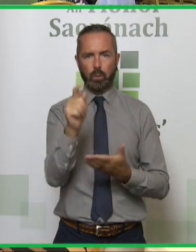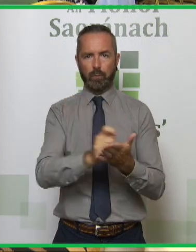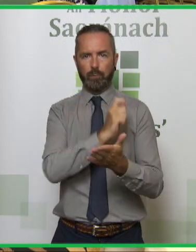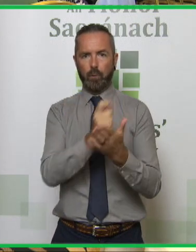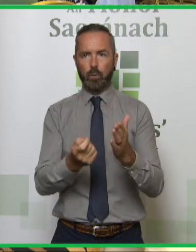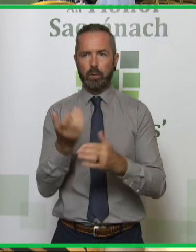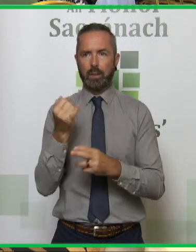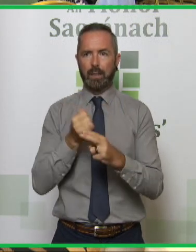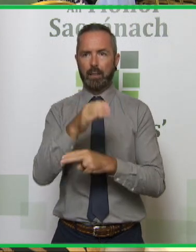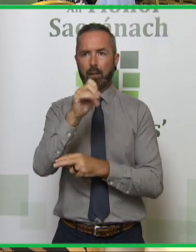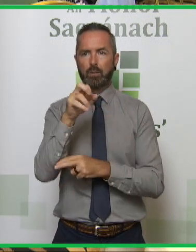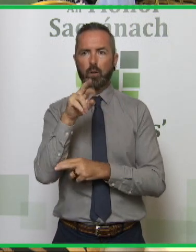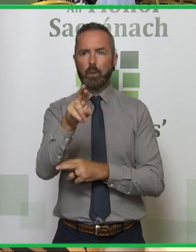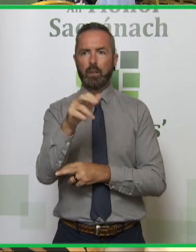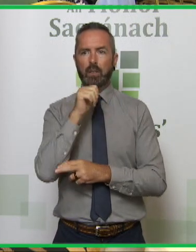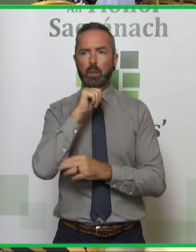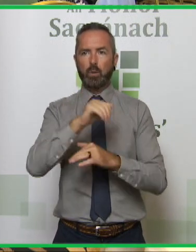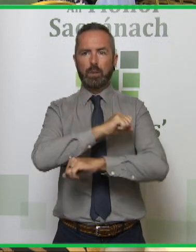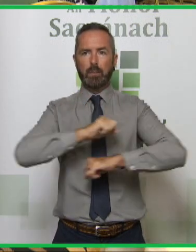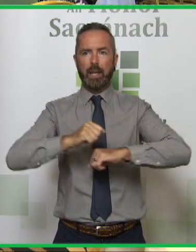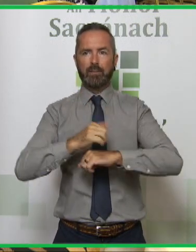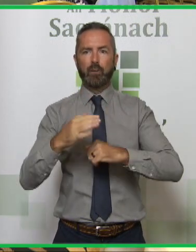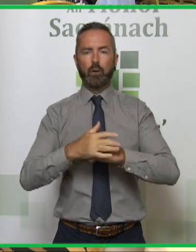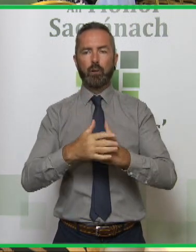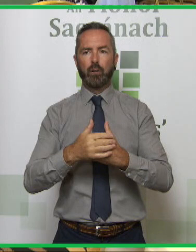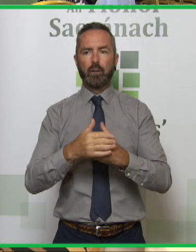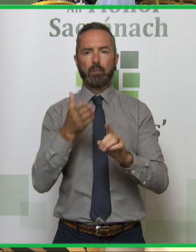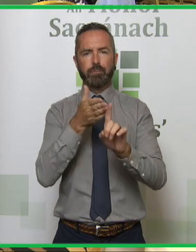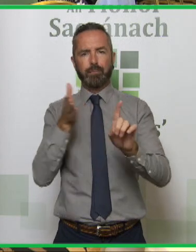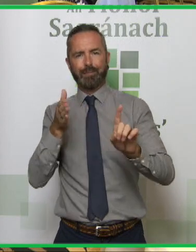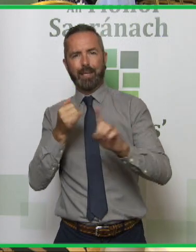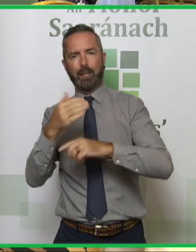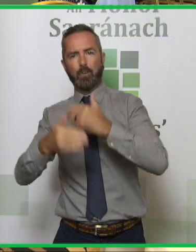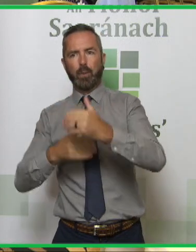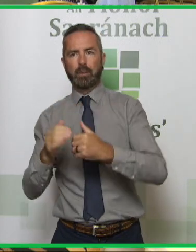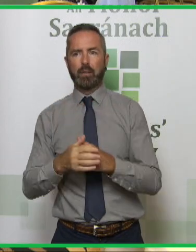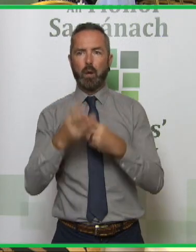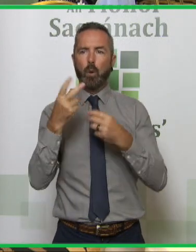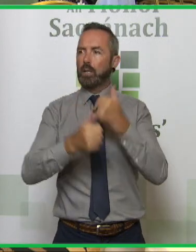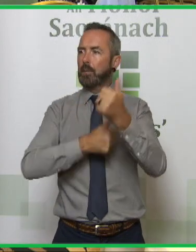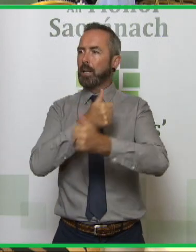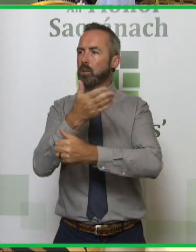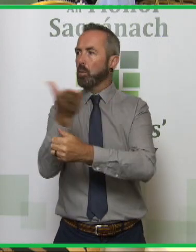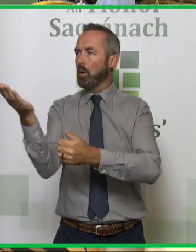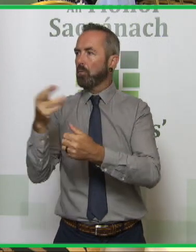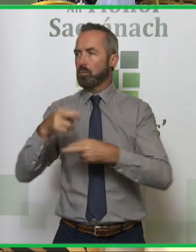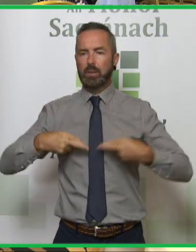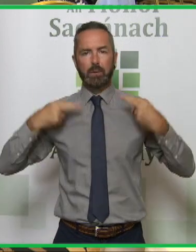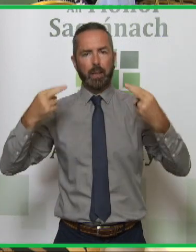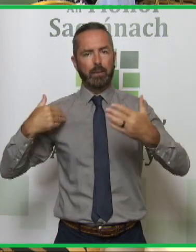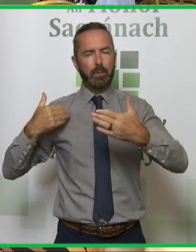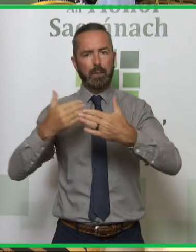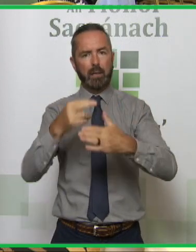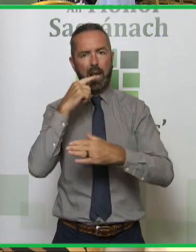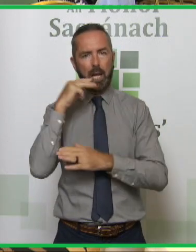October. So there's no room for advocating within the Assembly process either. And I want to commend you all for respecting that process to date. And that's